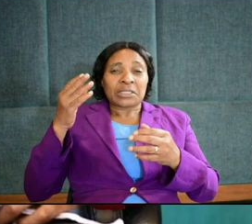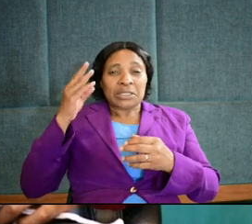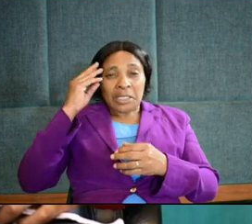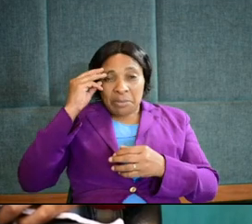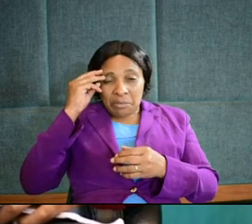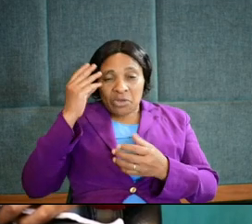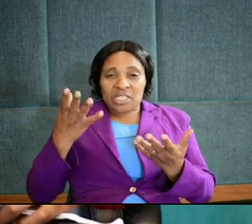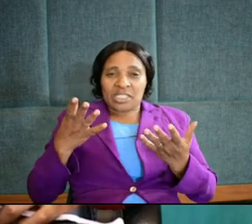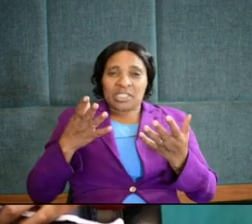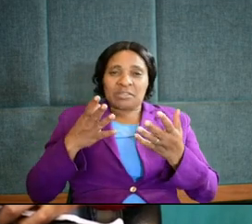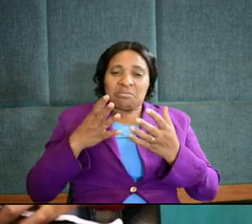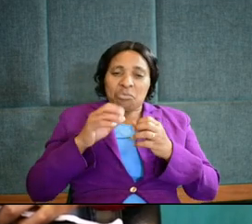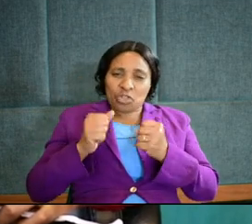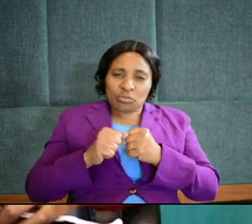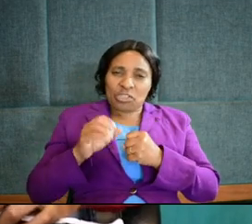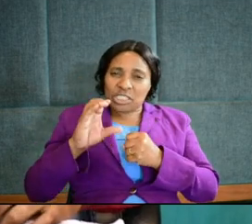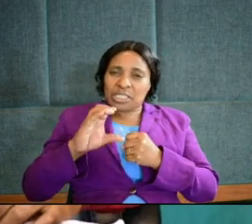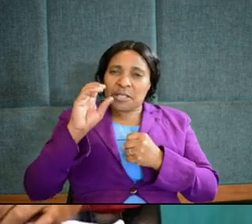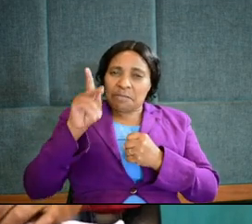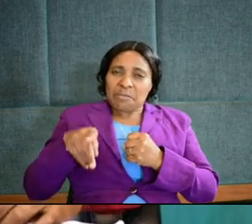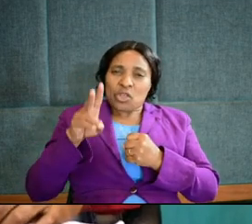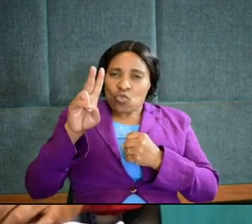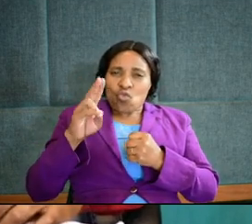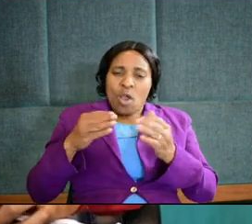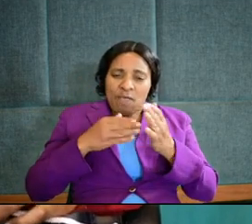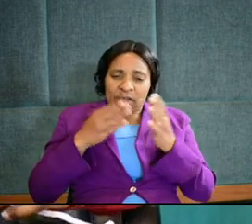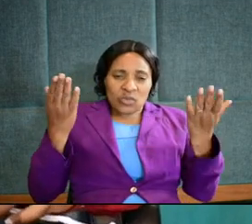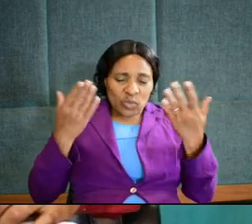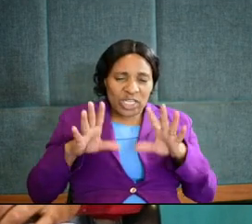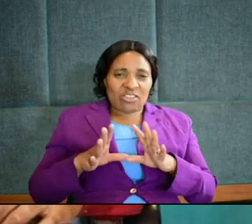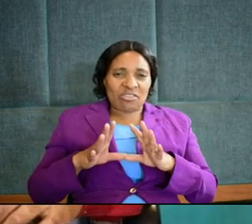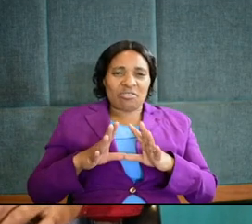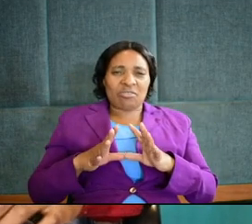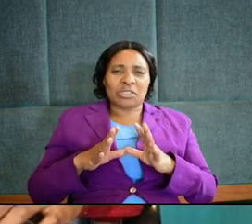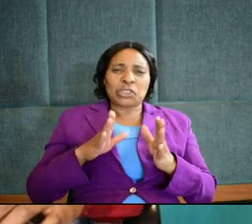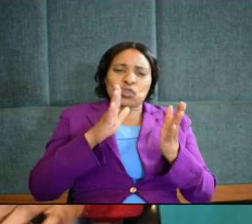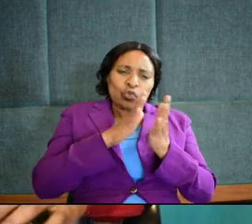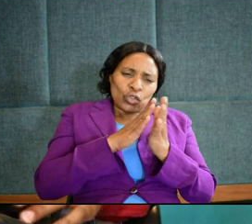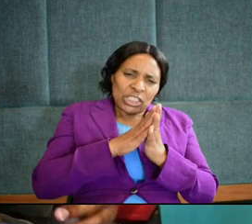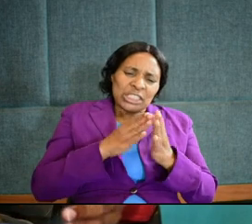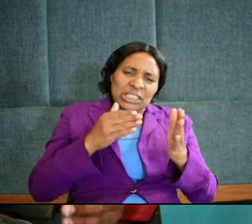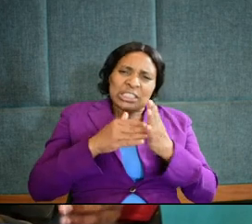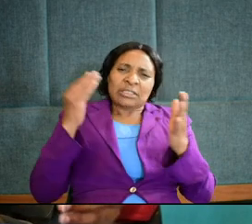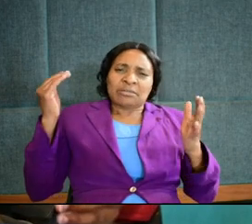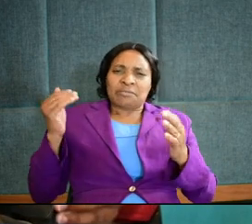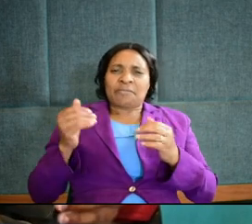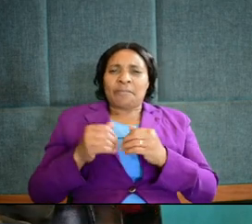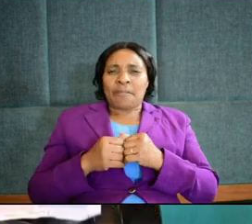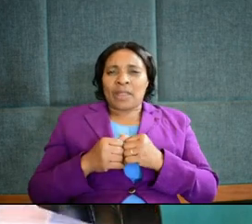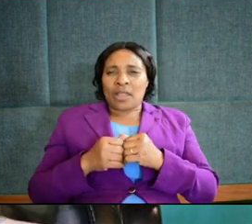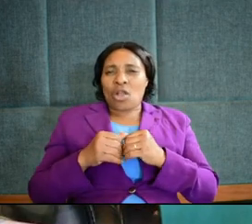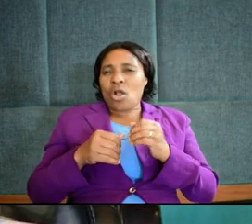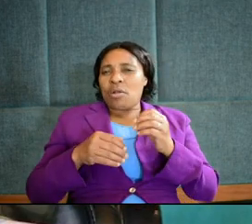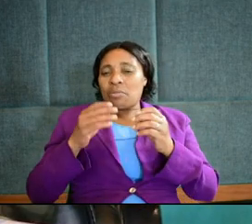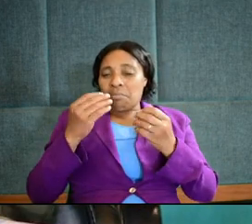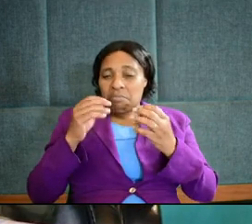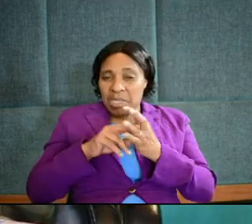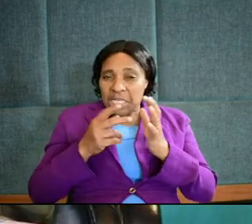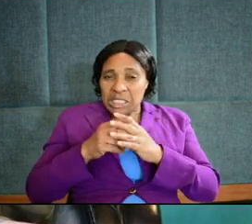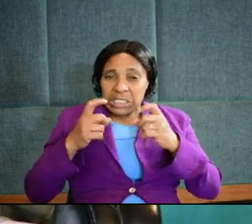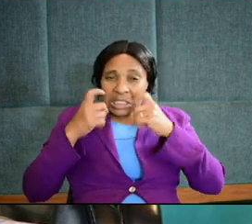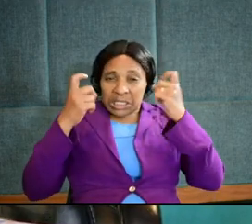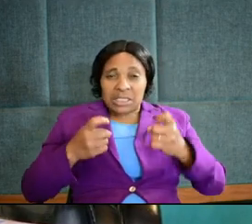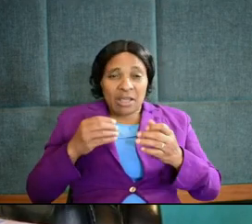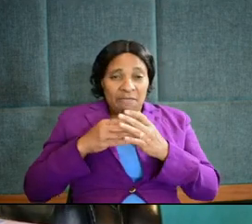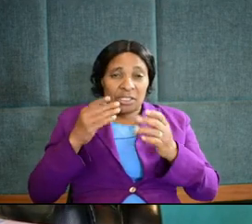affect the keyboard, it might affect the CPU. So whenever you sin, sin affects the hardware God has given you, that is your body.